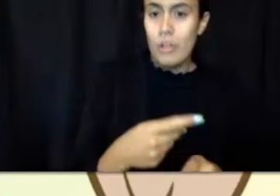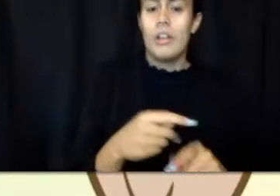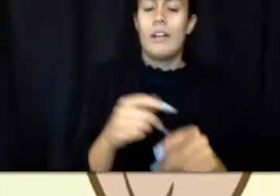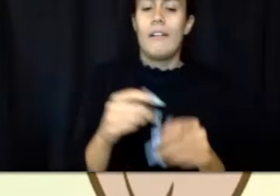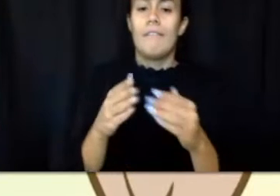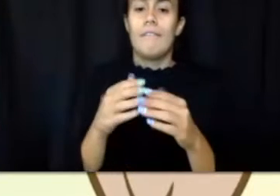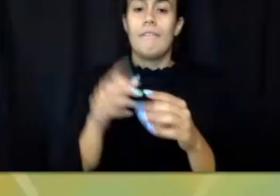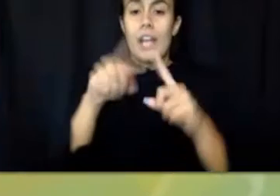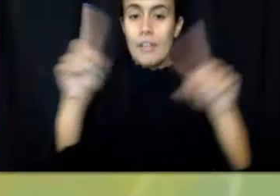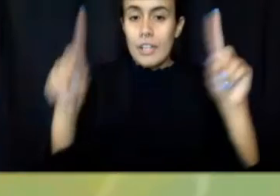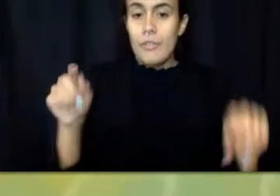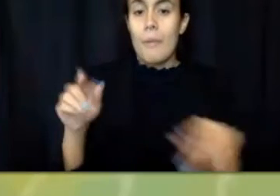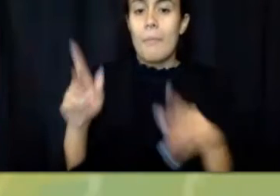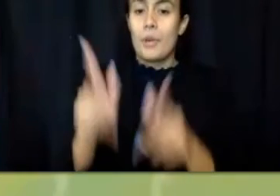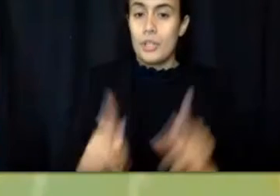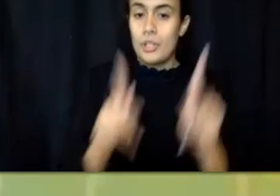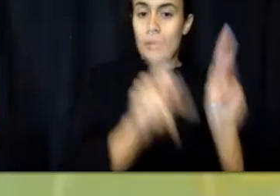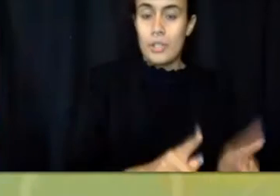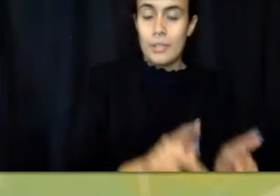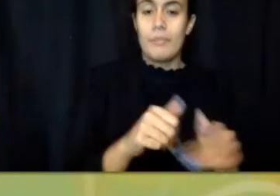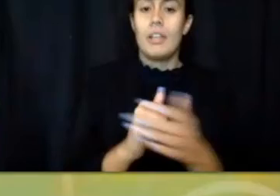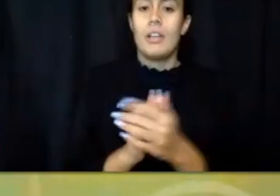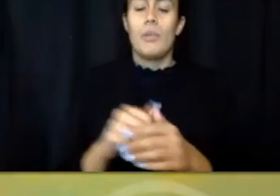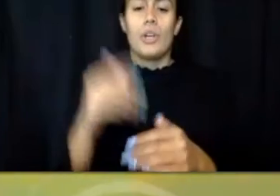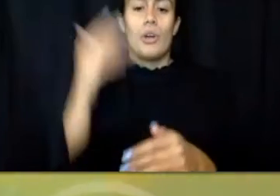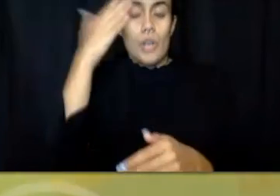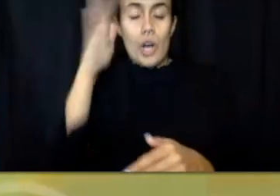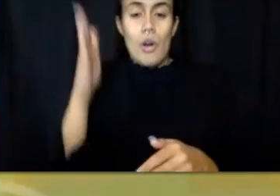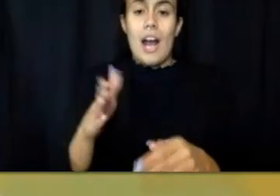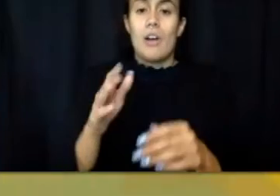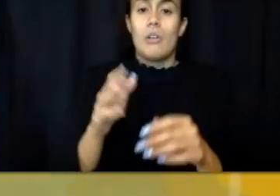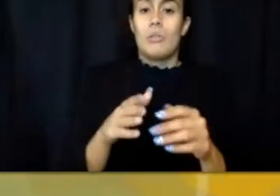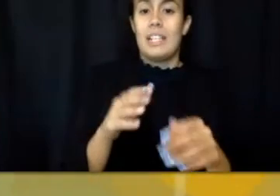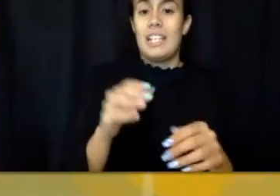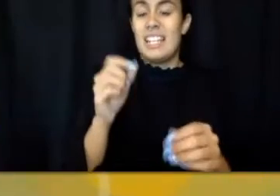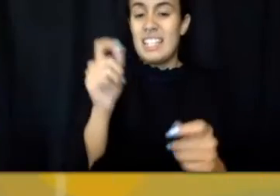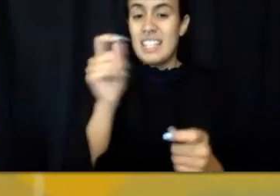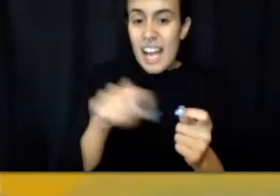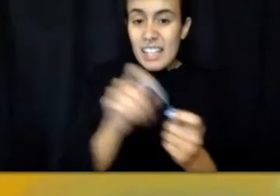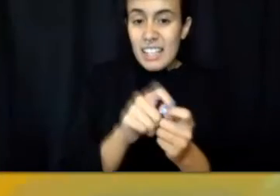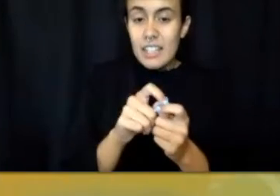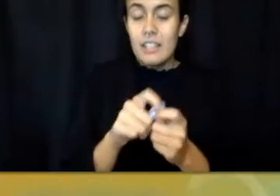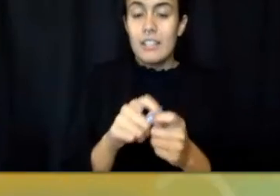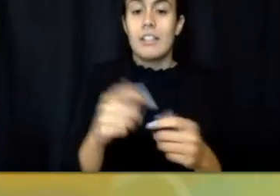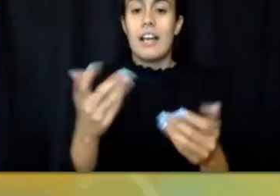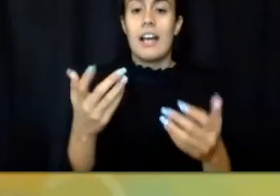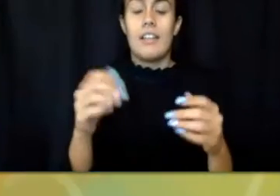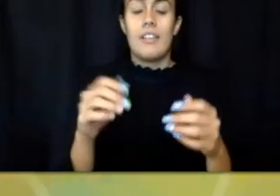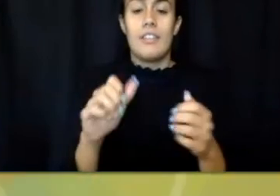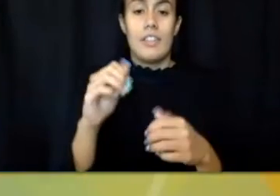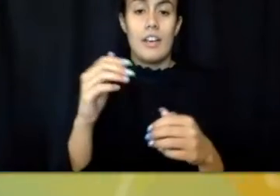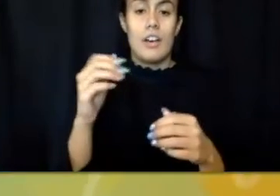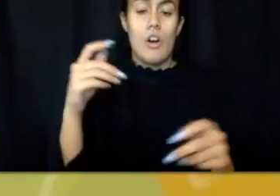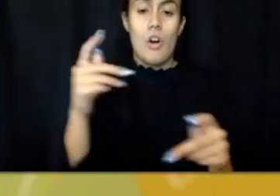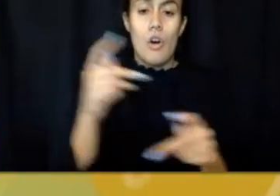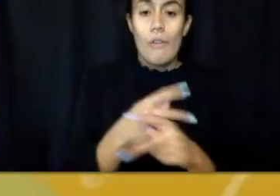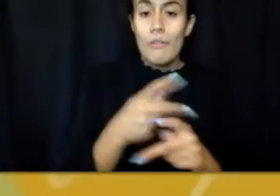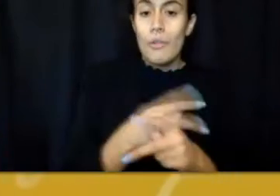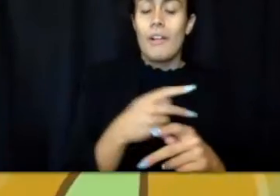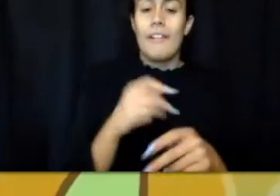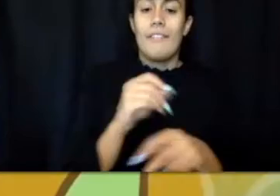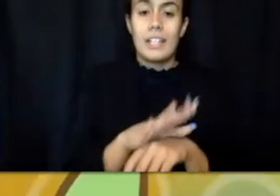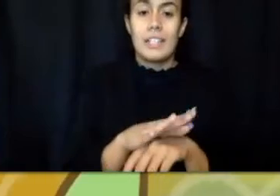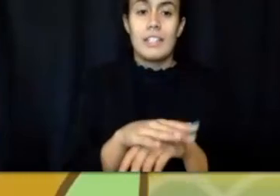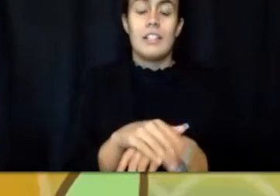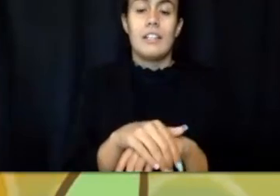person to person. And while we don't know exactly how marijuana produces specific harmful effects, there are clear risk factors